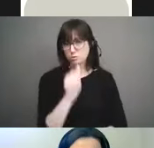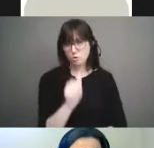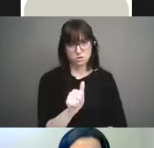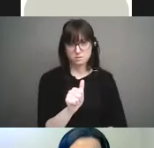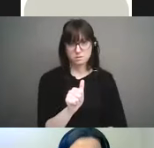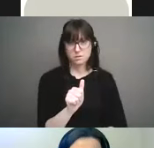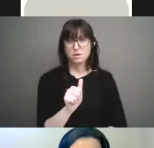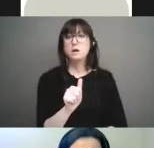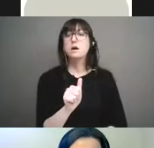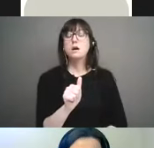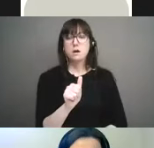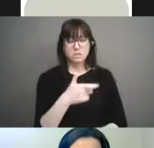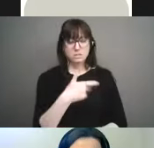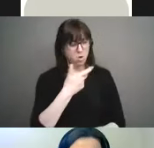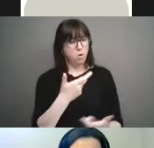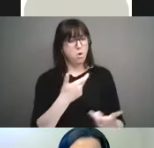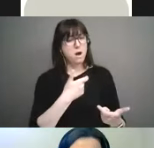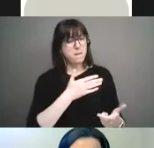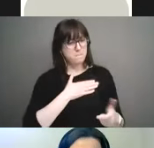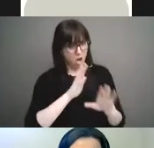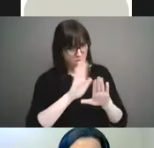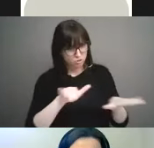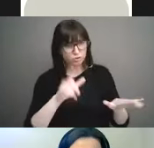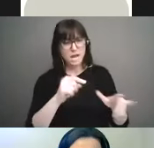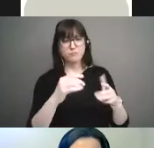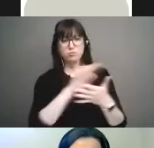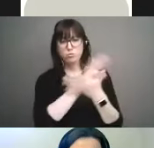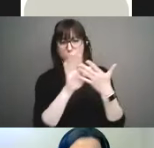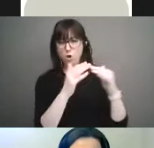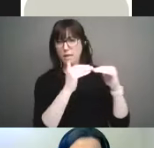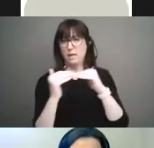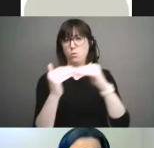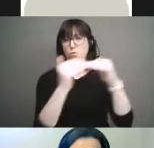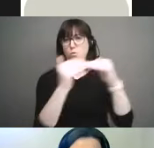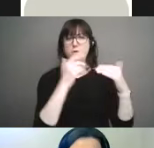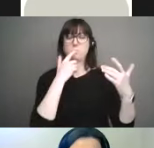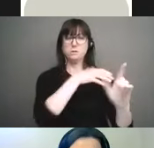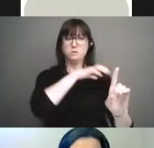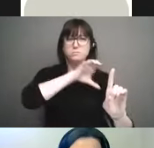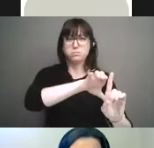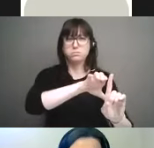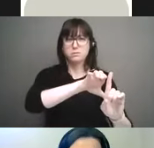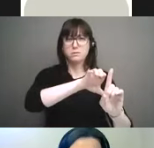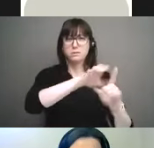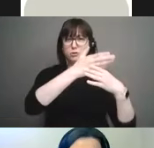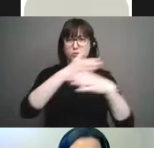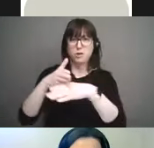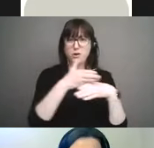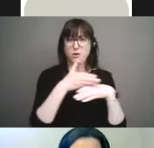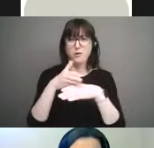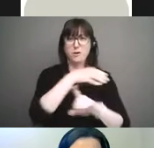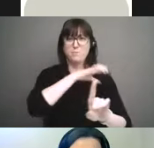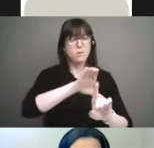I wanted to treat my children equally by giving them the power. That's not the criteria, because